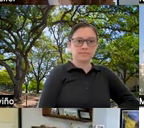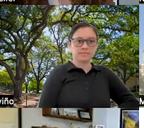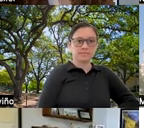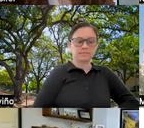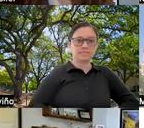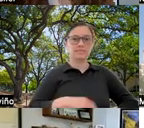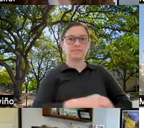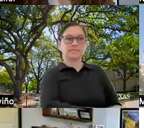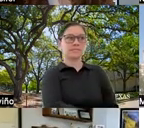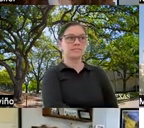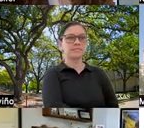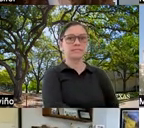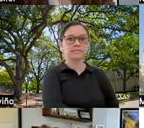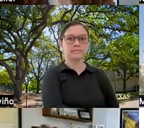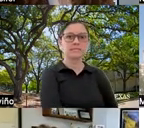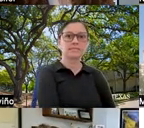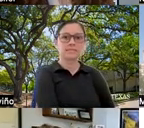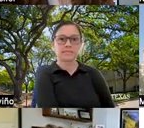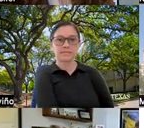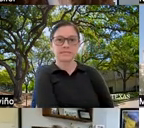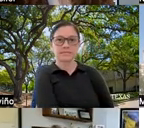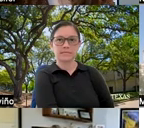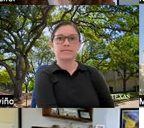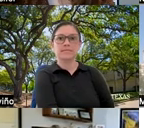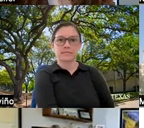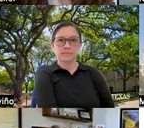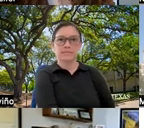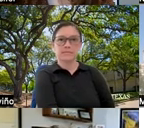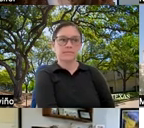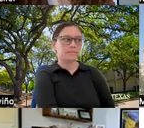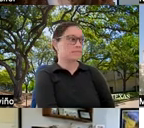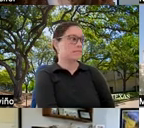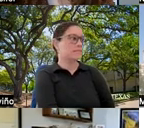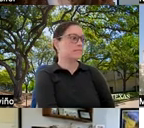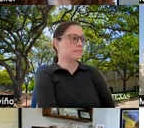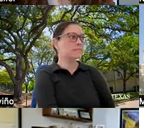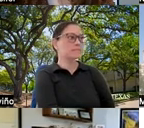today. And so you all should have gotten this link